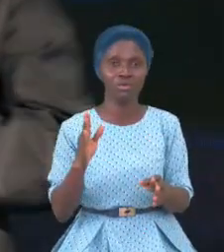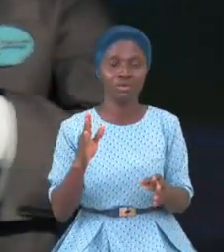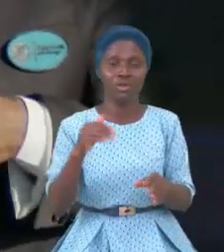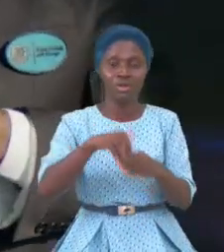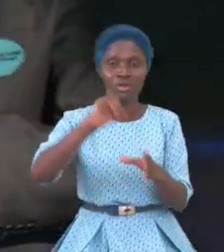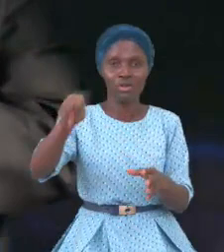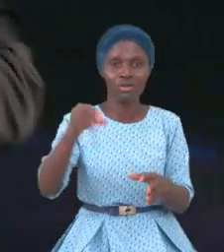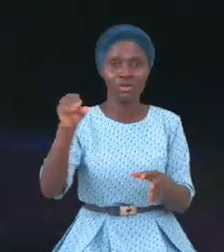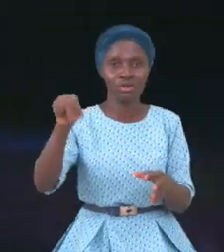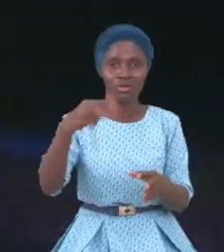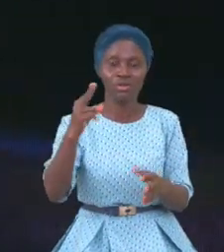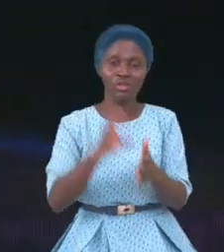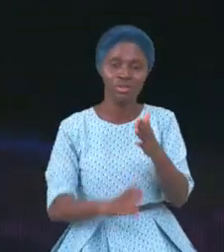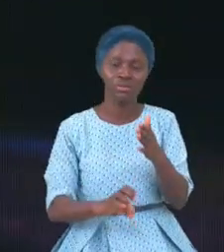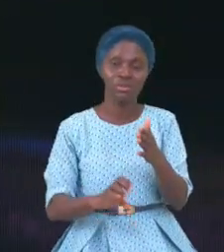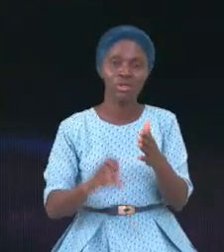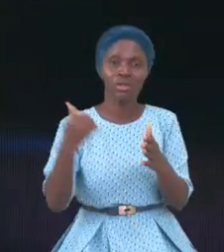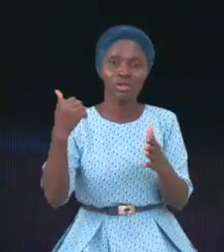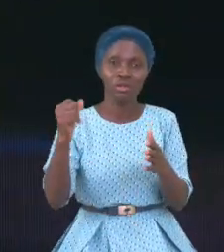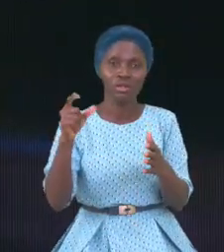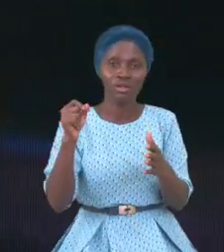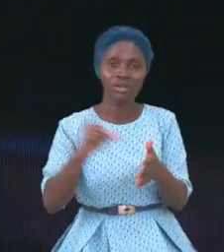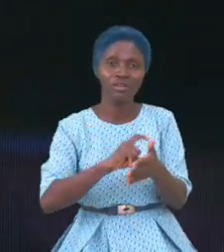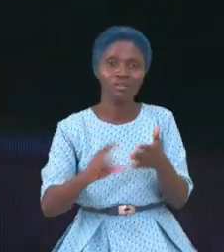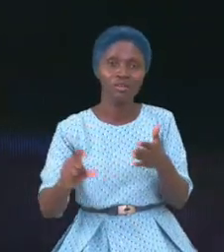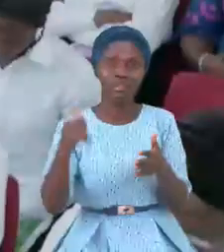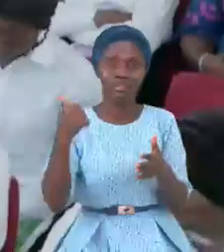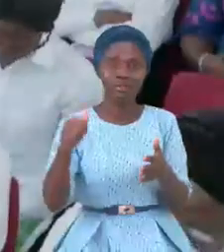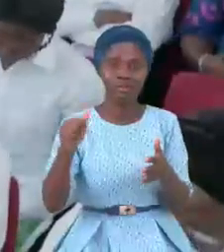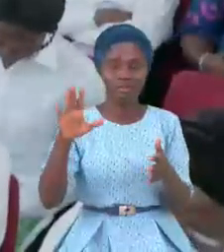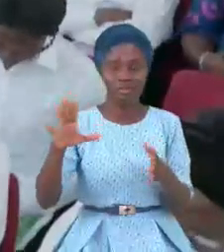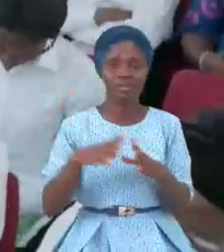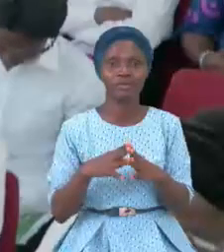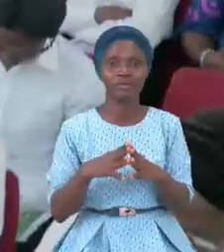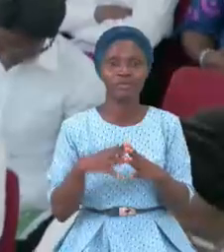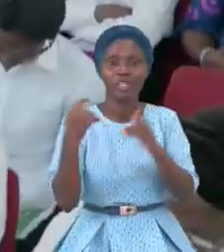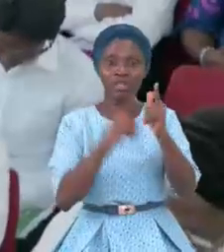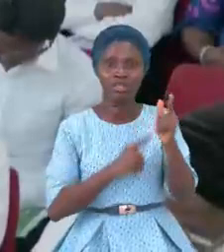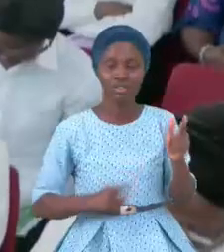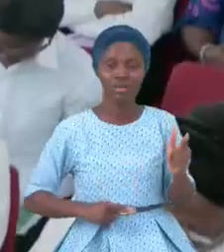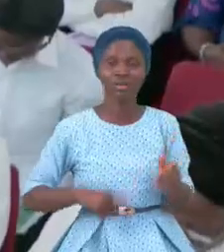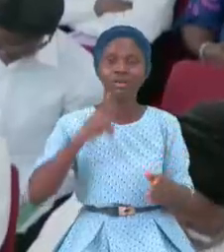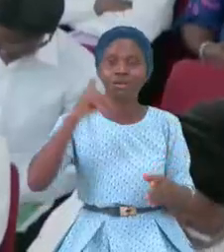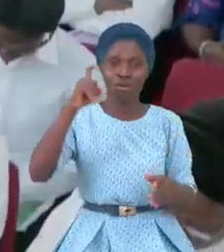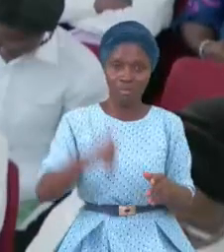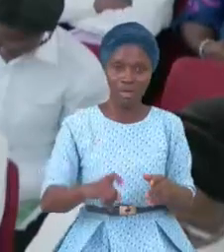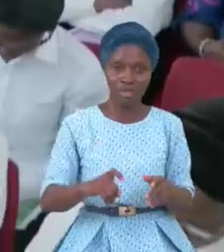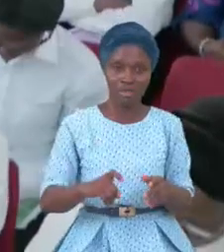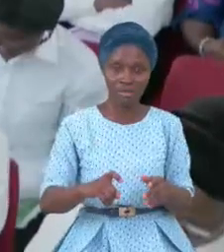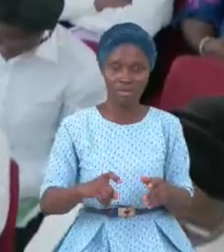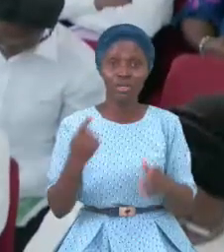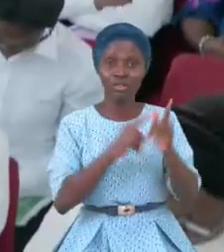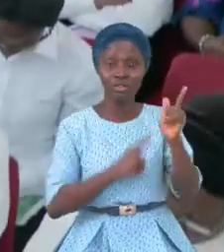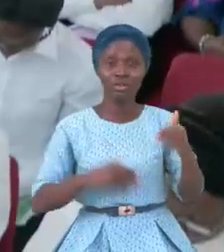reading to you from verse 15, Joshua chapter 11, we're looking at verse 15, the Lord commanded, the Lord has